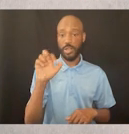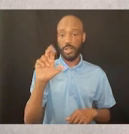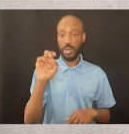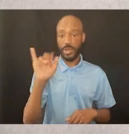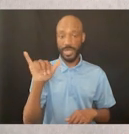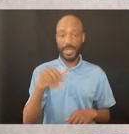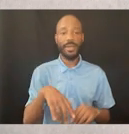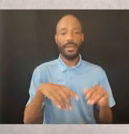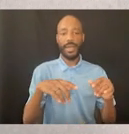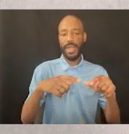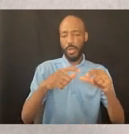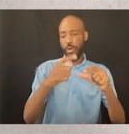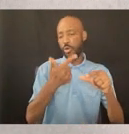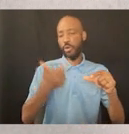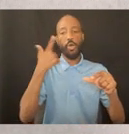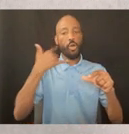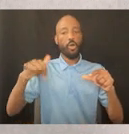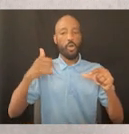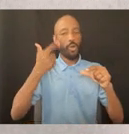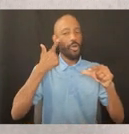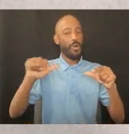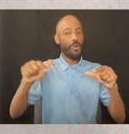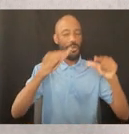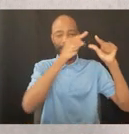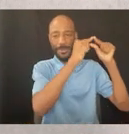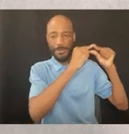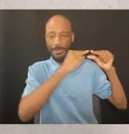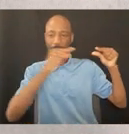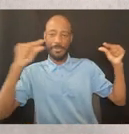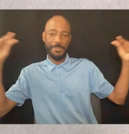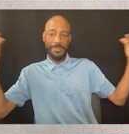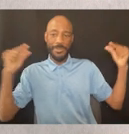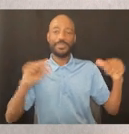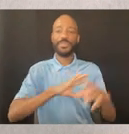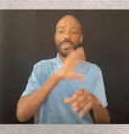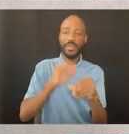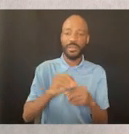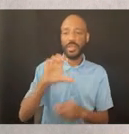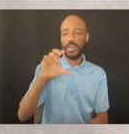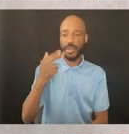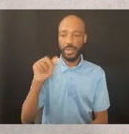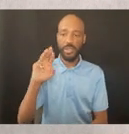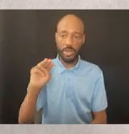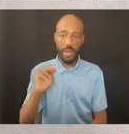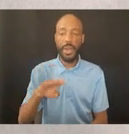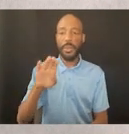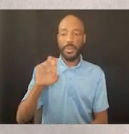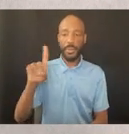embroidered fabric ribbon, many found metal objects, including charms, earrings, beads, and machine parts.